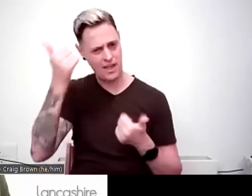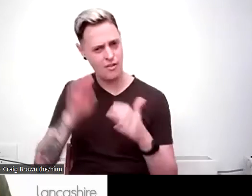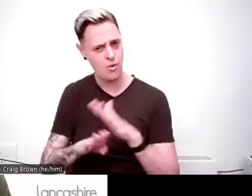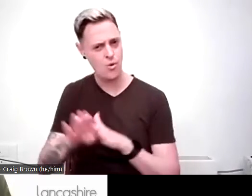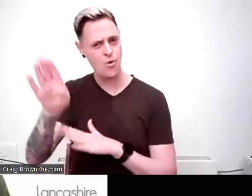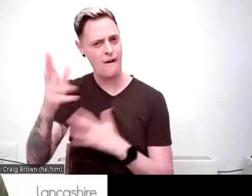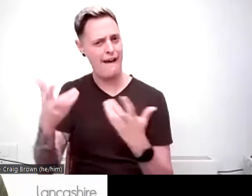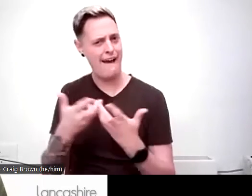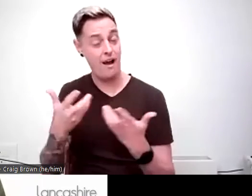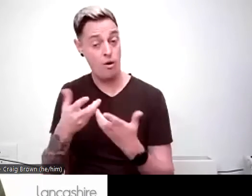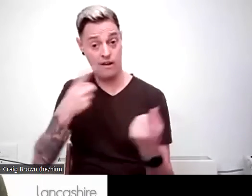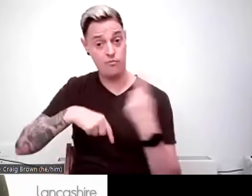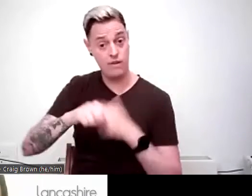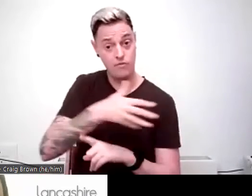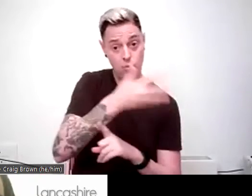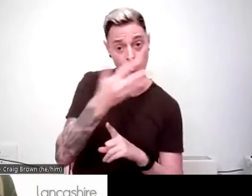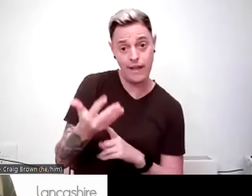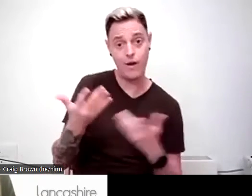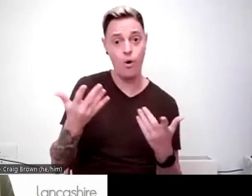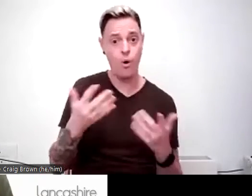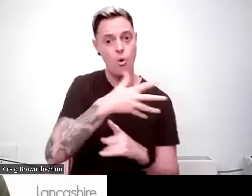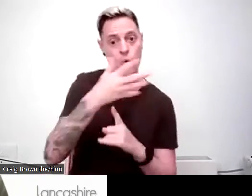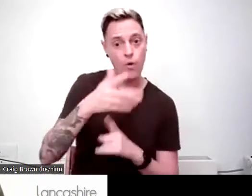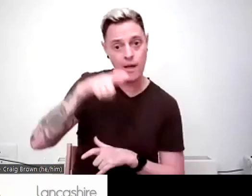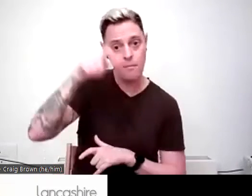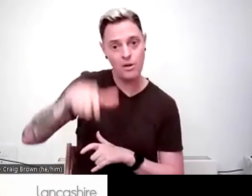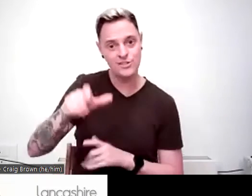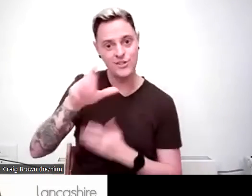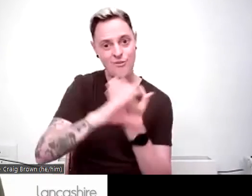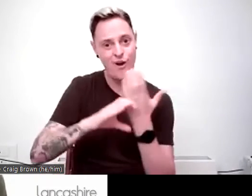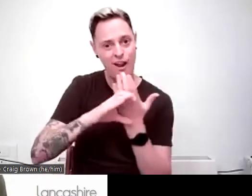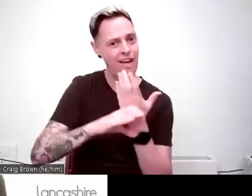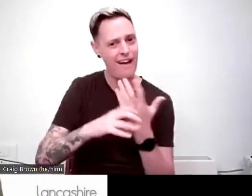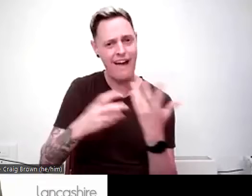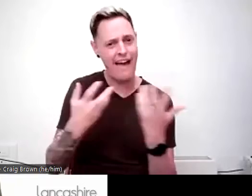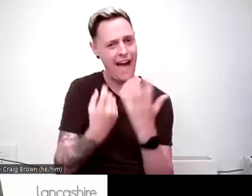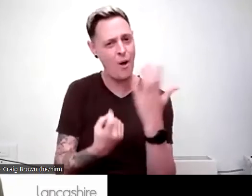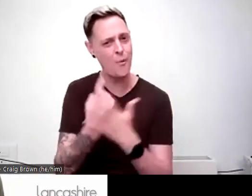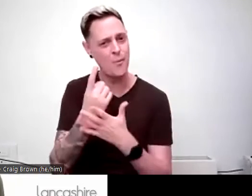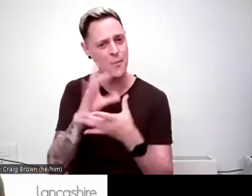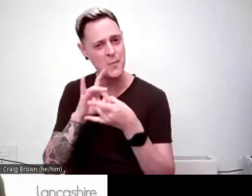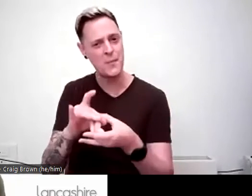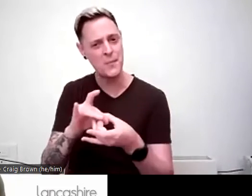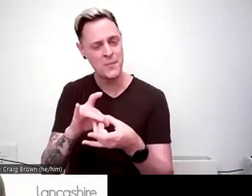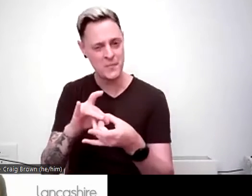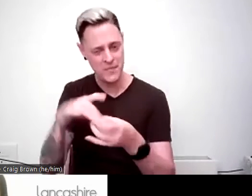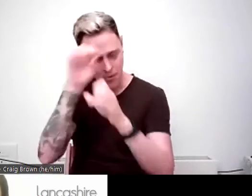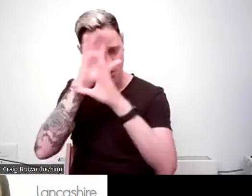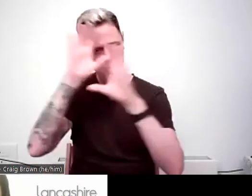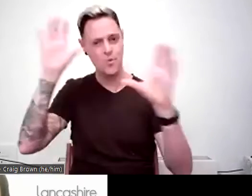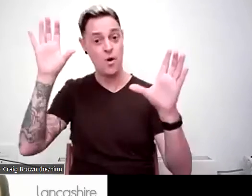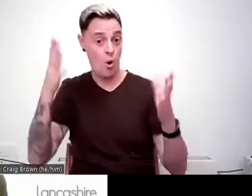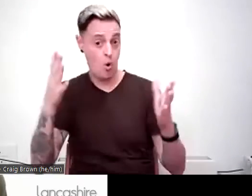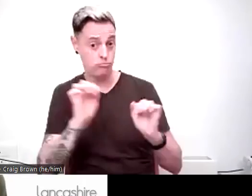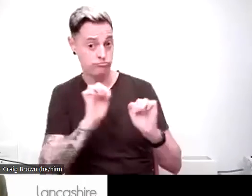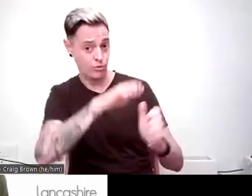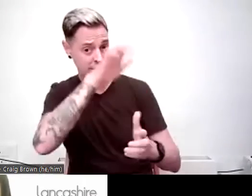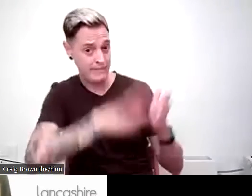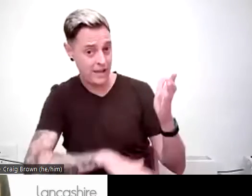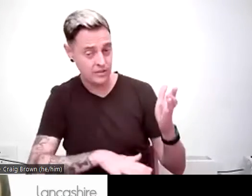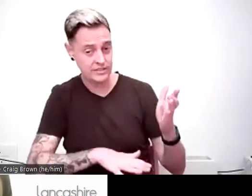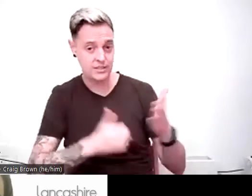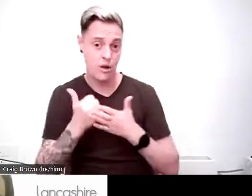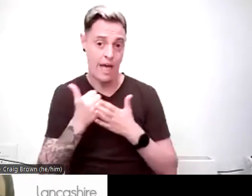as a queer person, particularly as a queer person of colour, maybe drawing on some experiences that you've had personally of how it's helped your